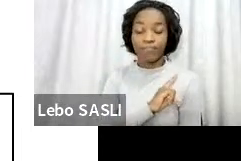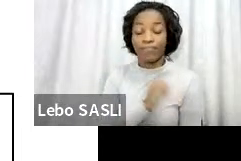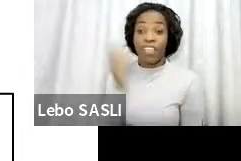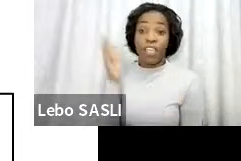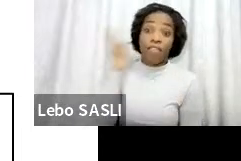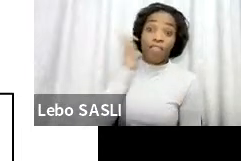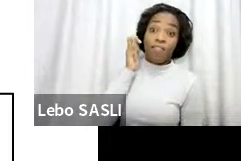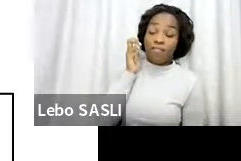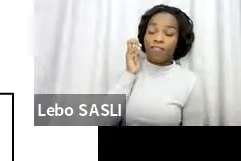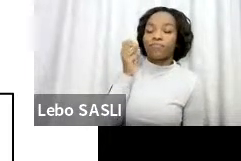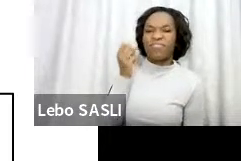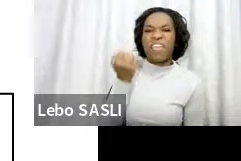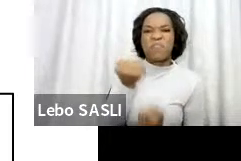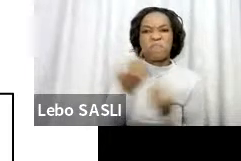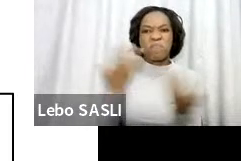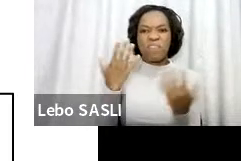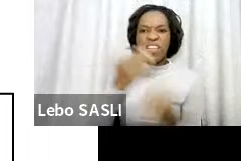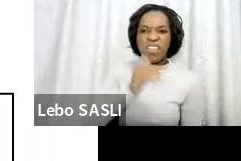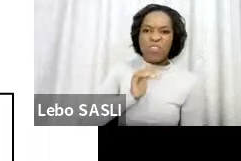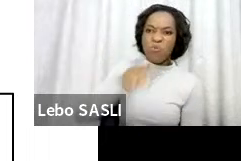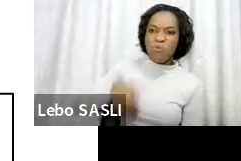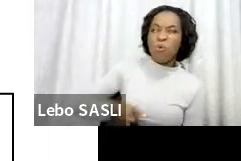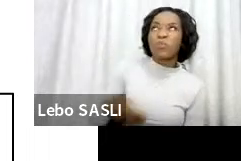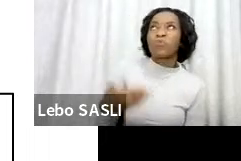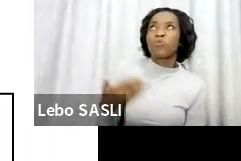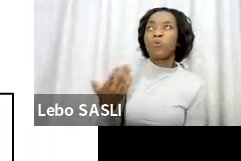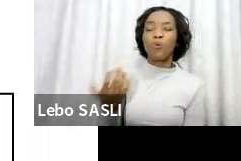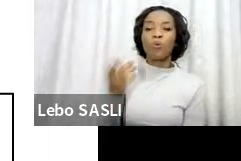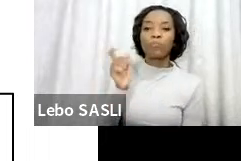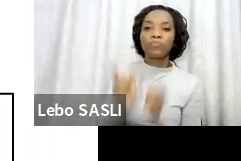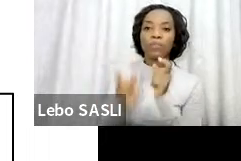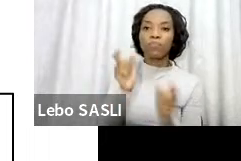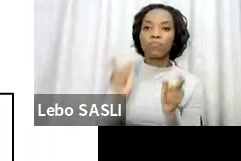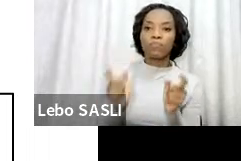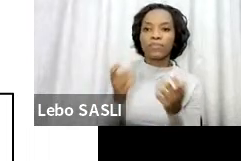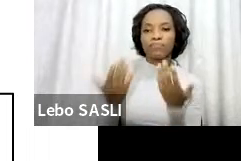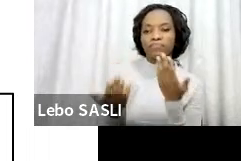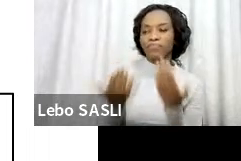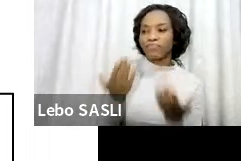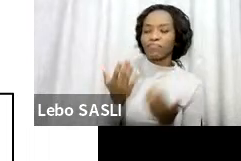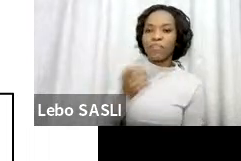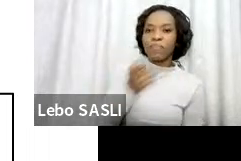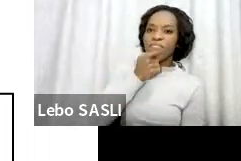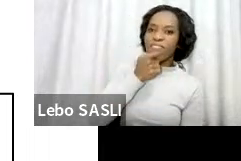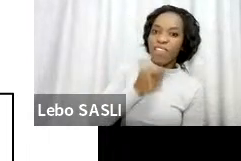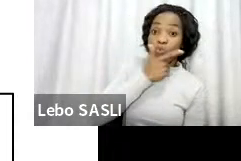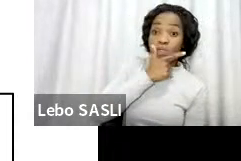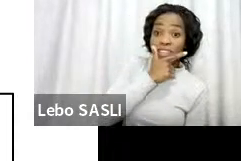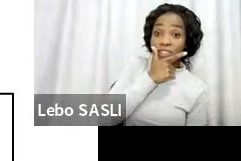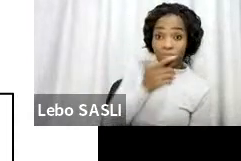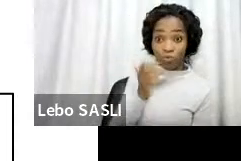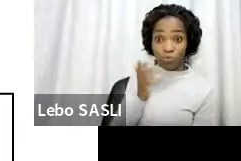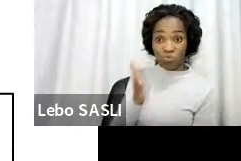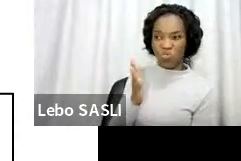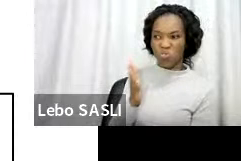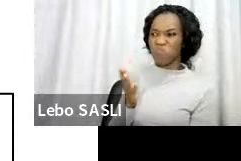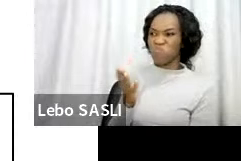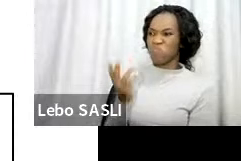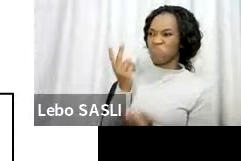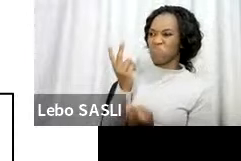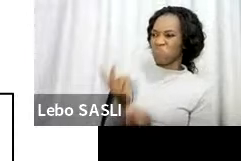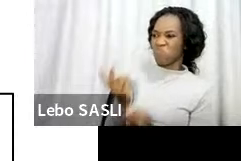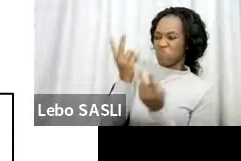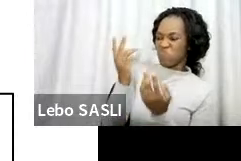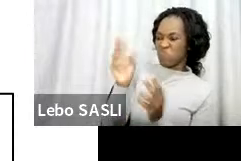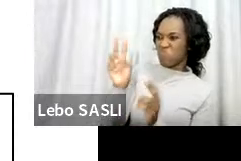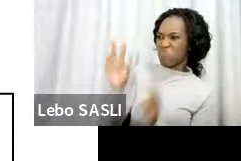women or any other people of gender of their choice, they are ill-treated, mistreated, and so